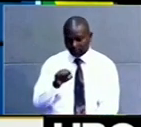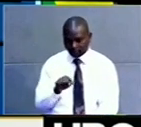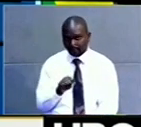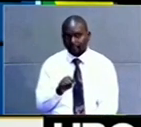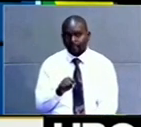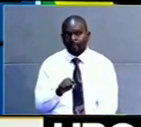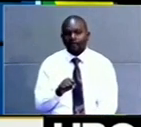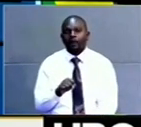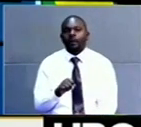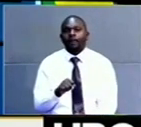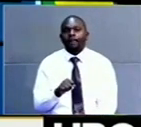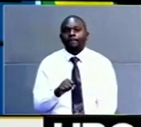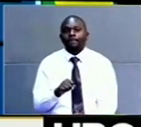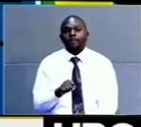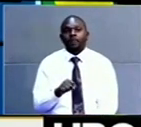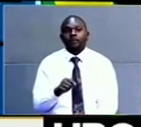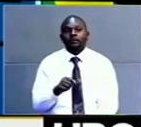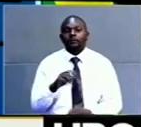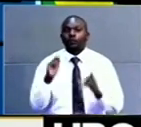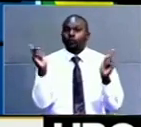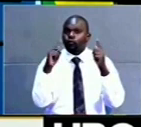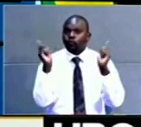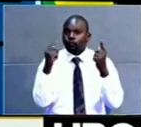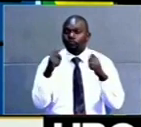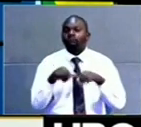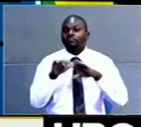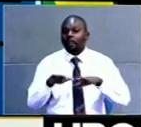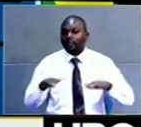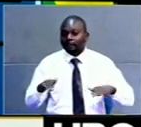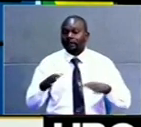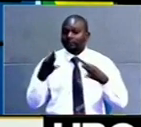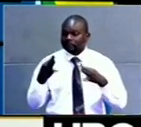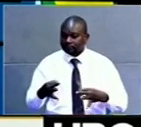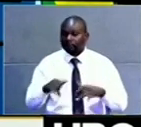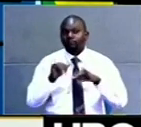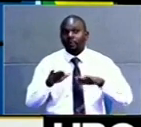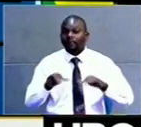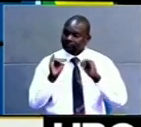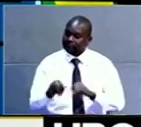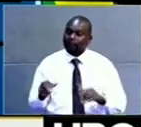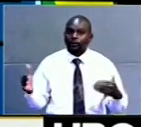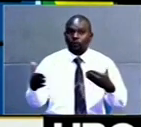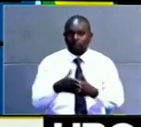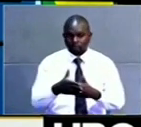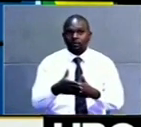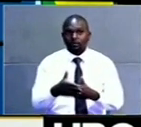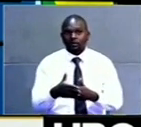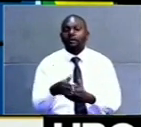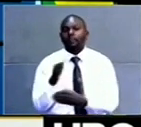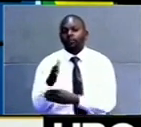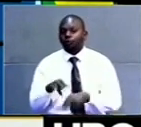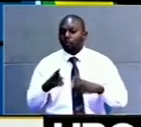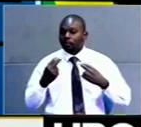Mobile markets, monthly cattle auction, and produce markets should remain closed as the Minister of